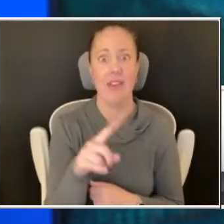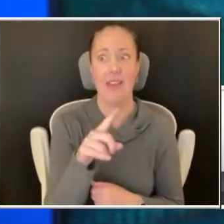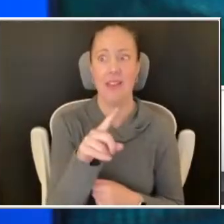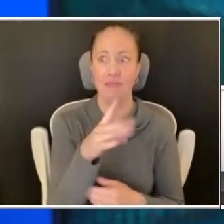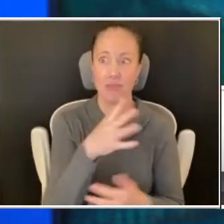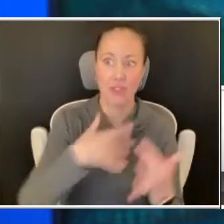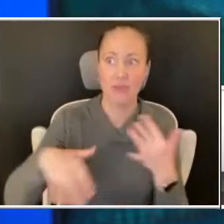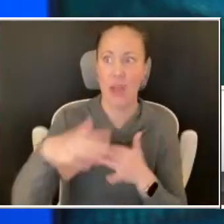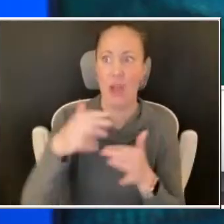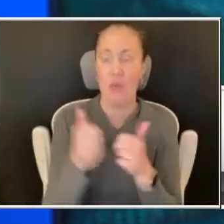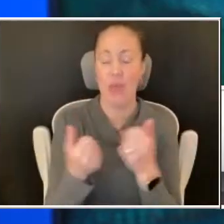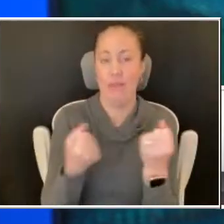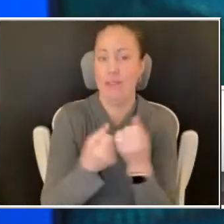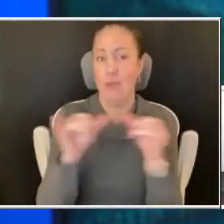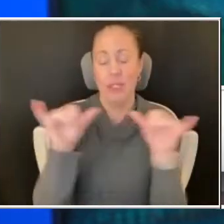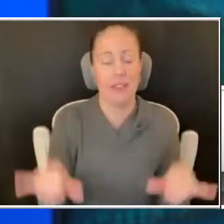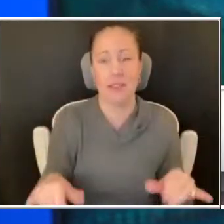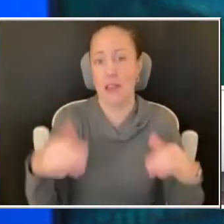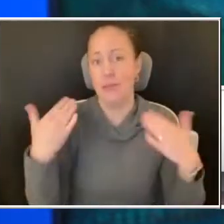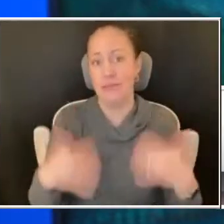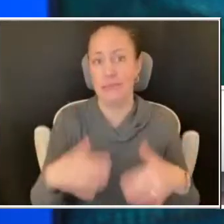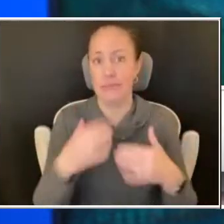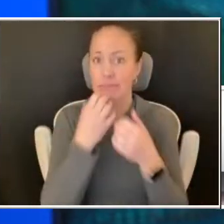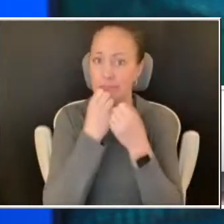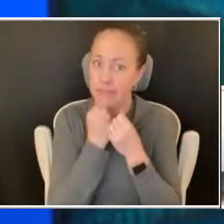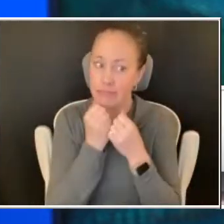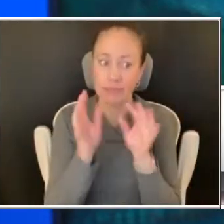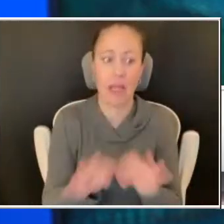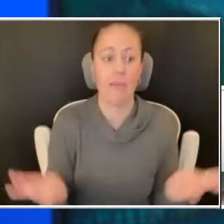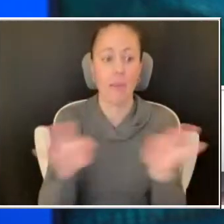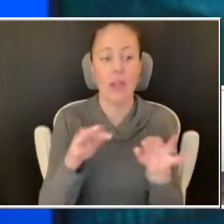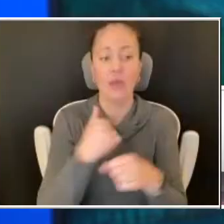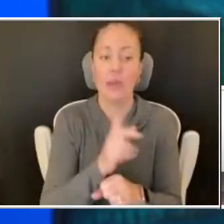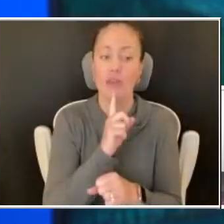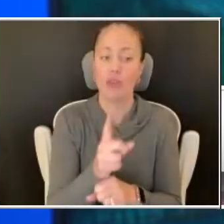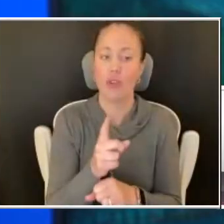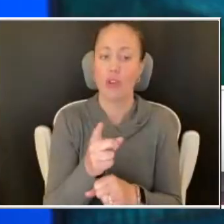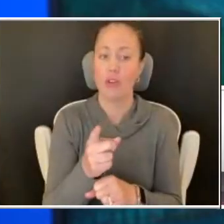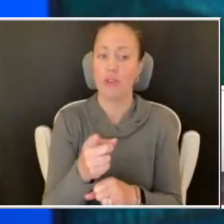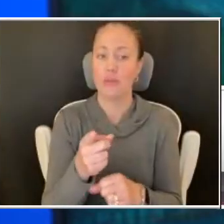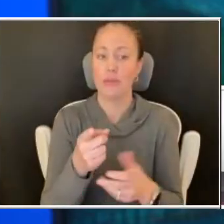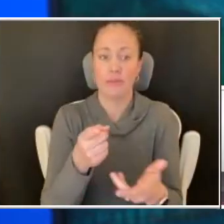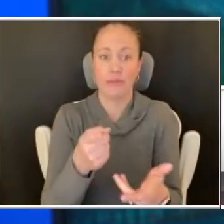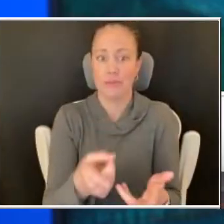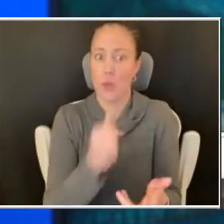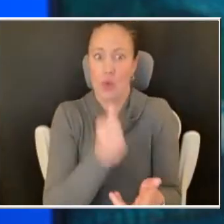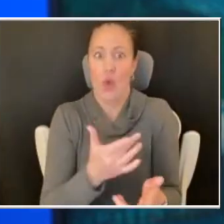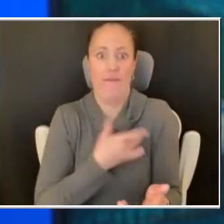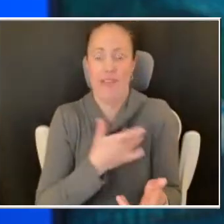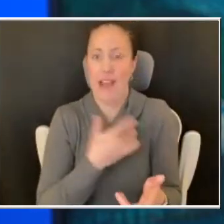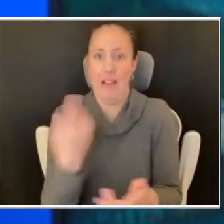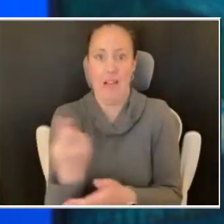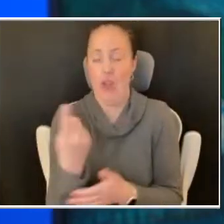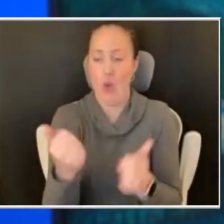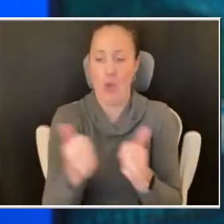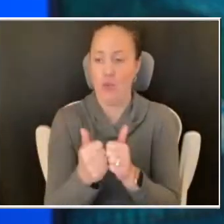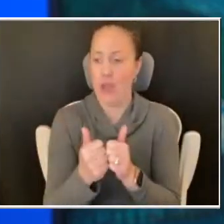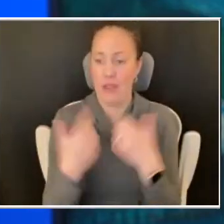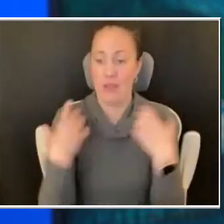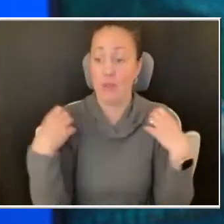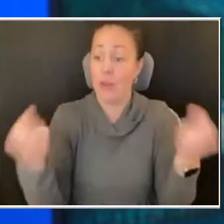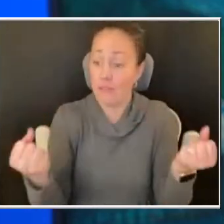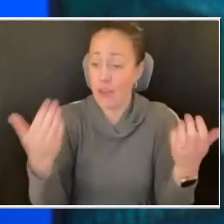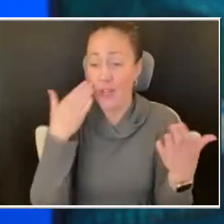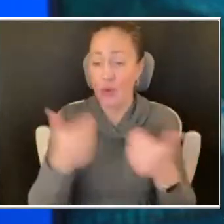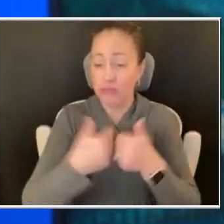I think is the most important thing. I think it's really easy to feel alone in your recovery whenever you're going through something like that and being away from sports. So I'd